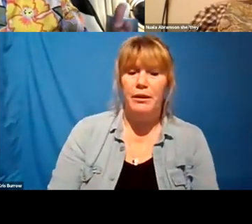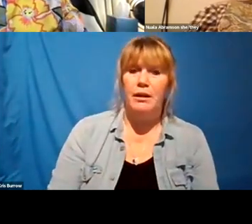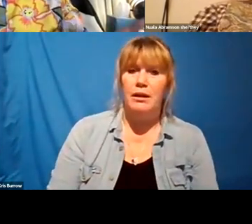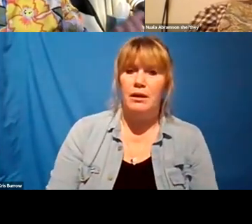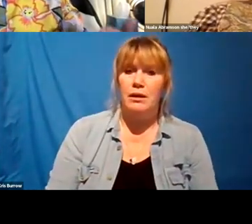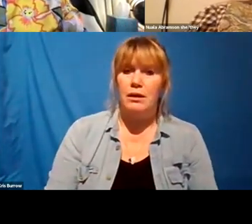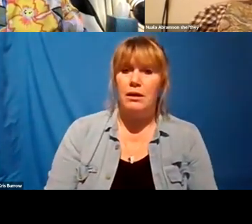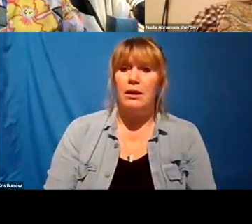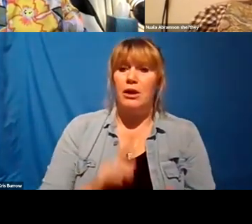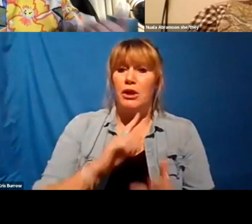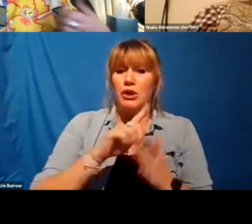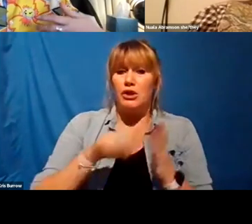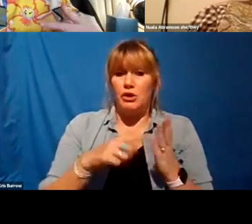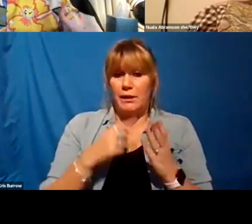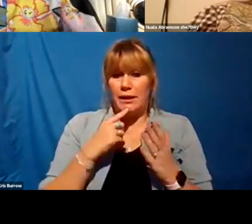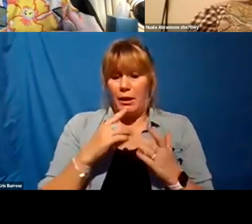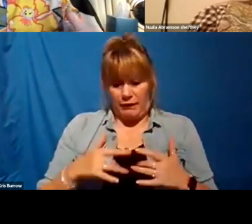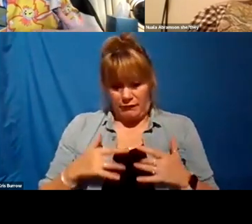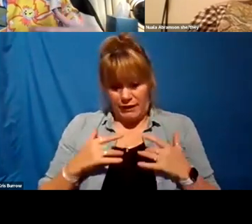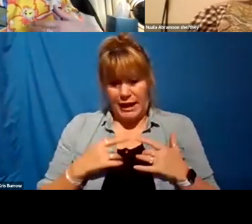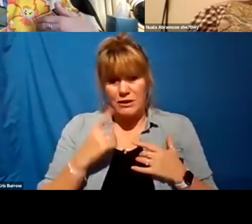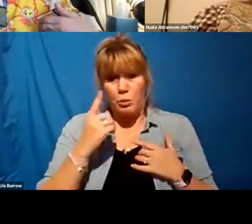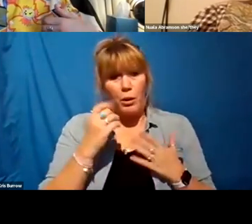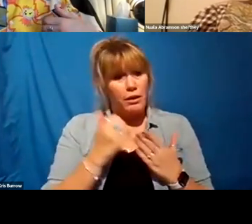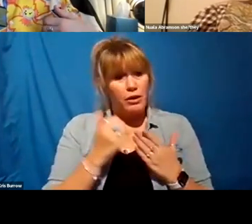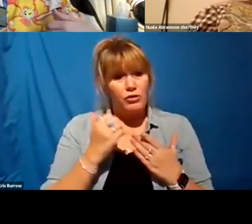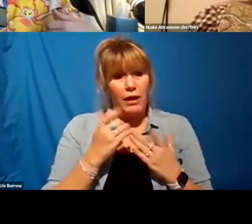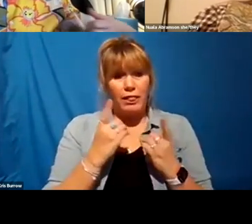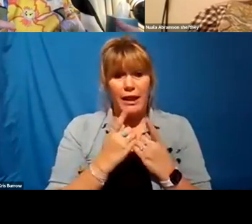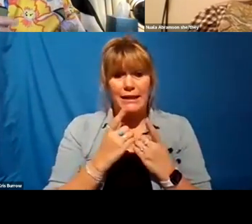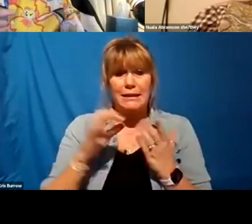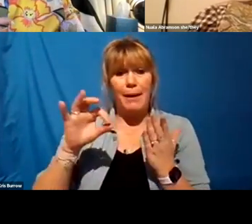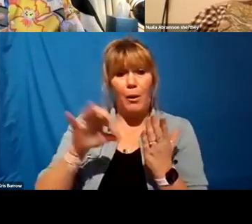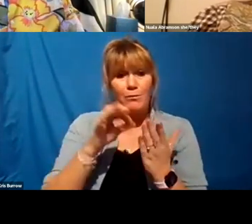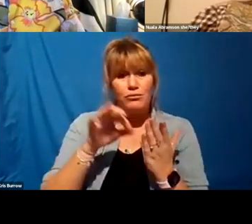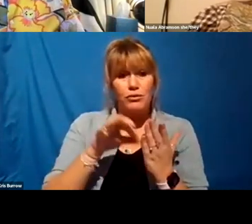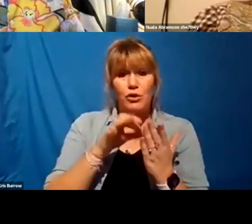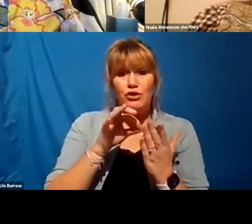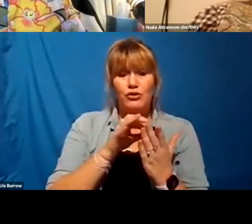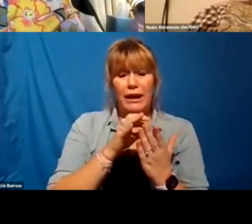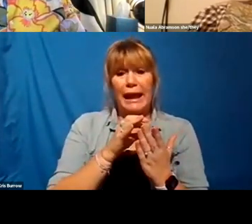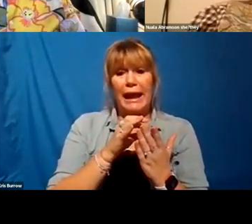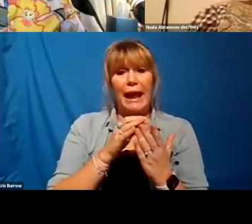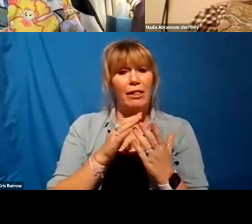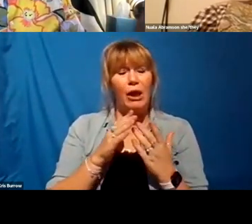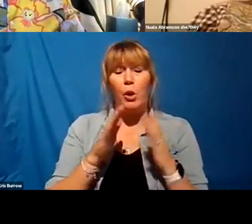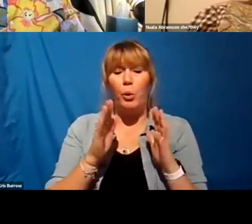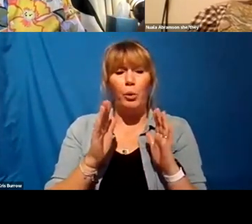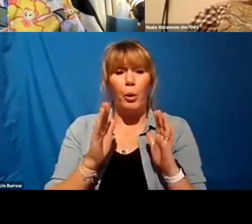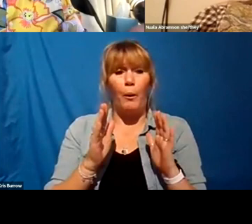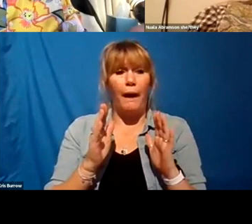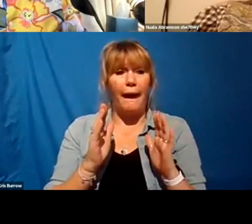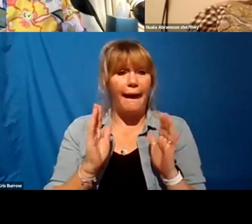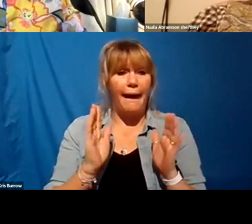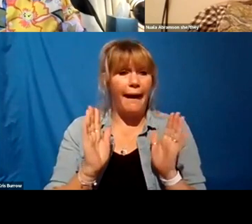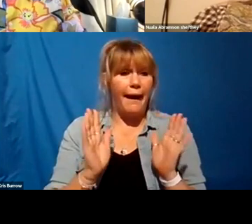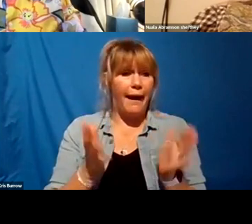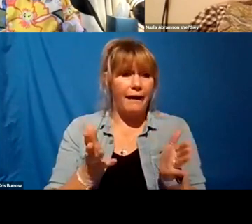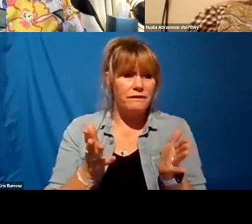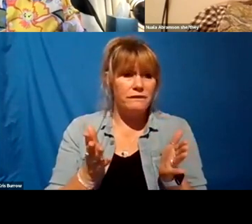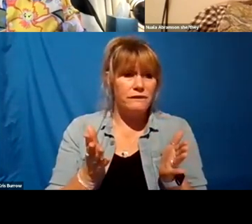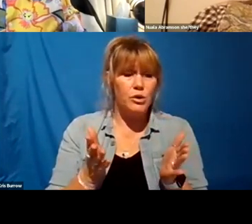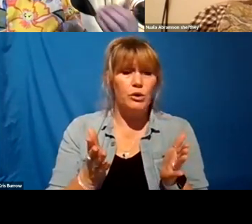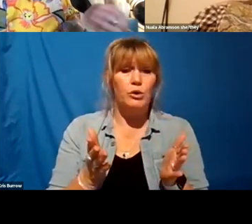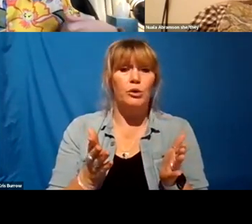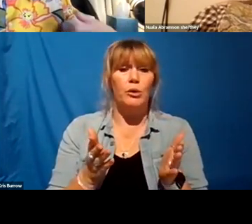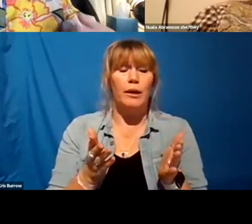Well, I think it's one of the great things about embroidery that you don't have to have, you know, I mean, I think it's very clear from all of your work